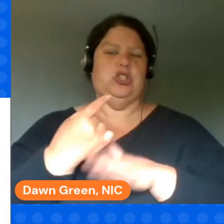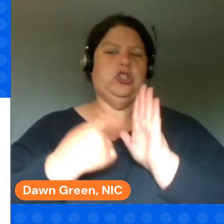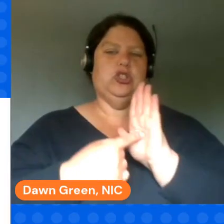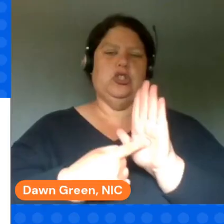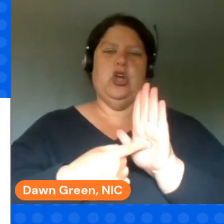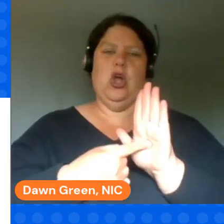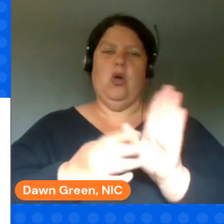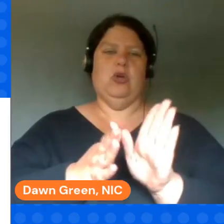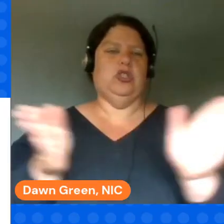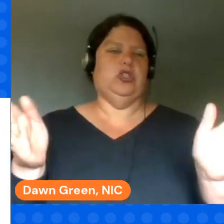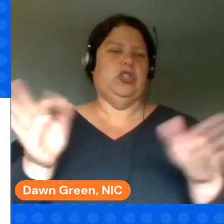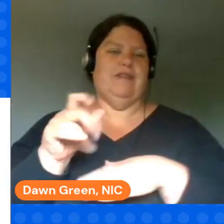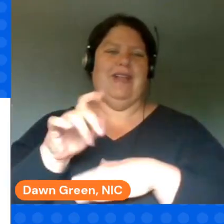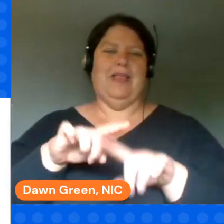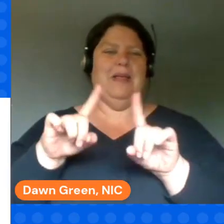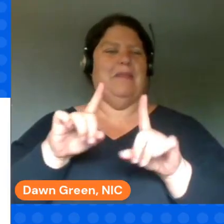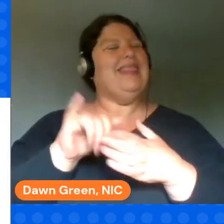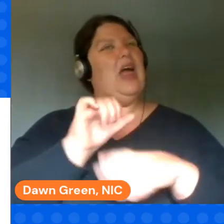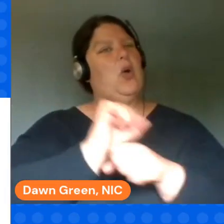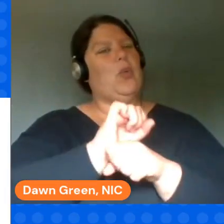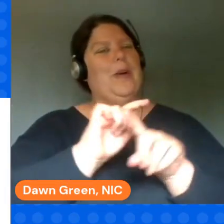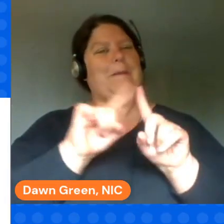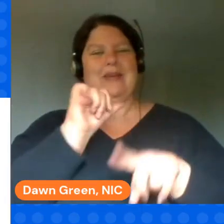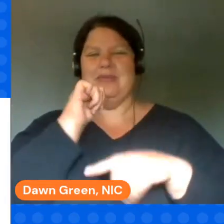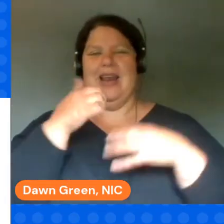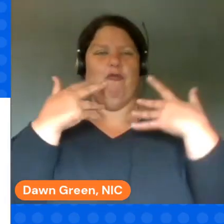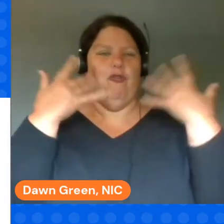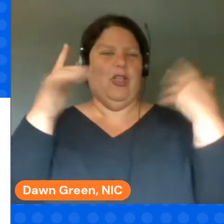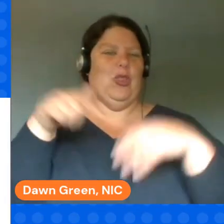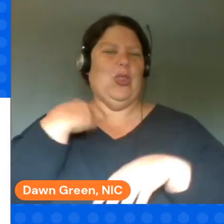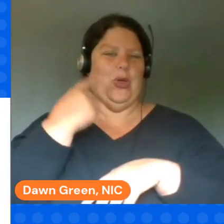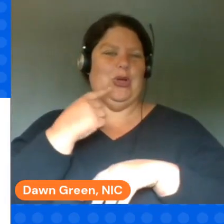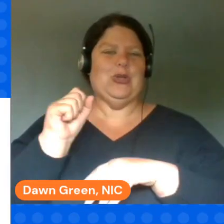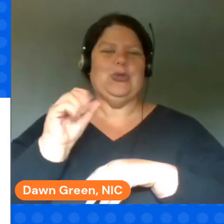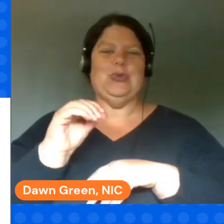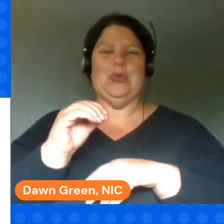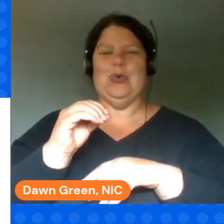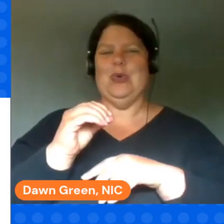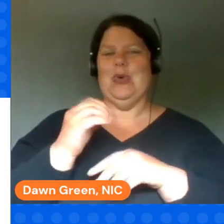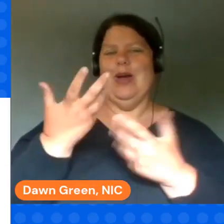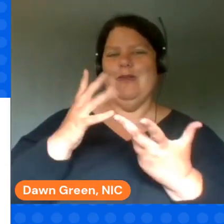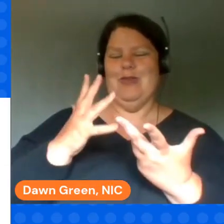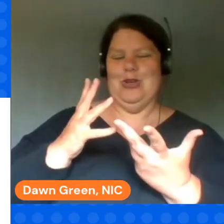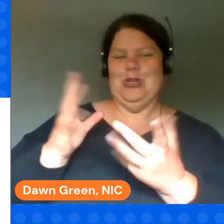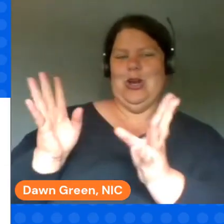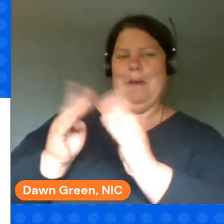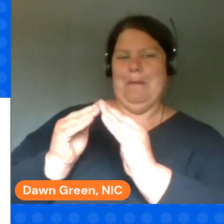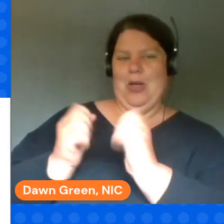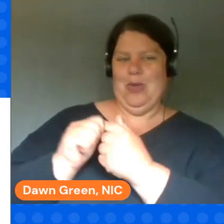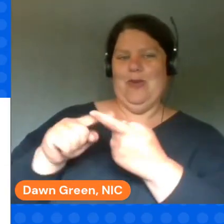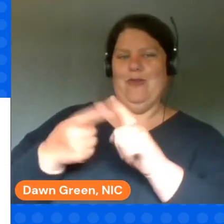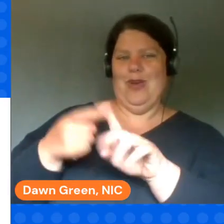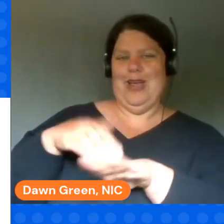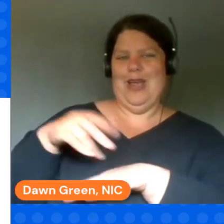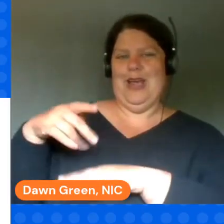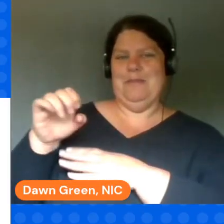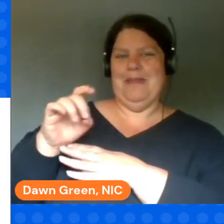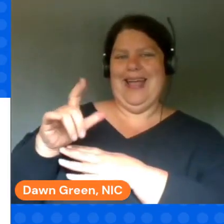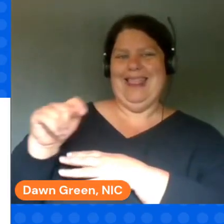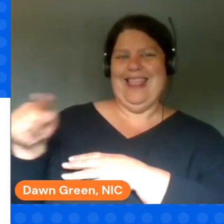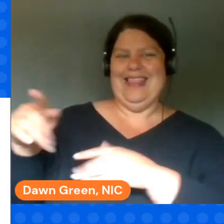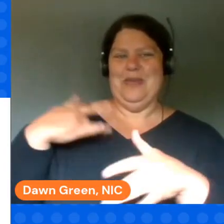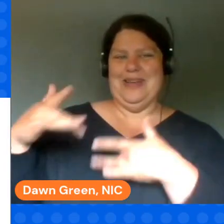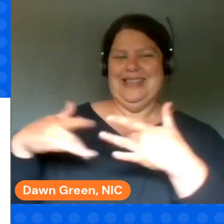which worked, but it wasn't so friendly looking. So fortunately, we met our friends at Padlet, and they were very excited about OctoStudio and